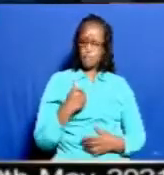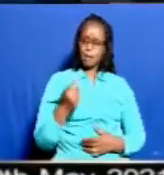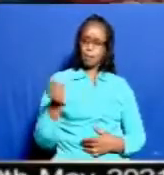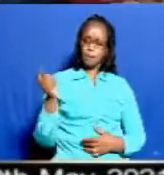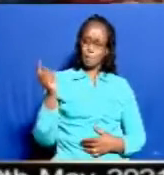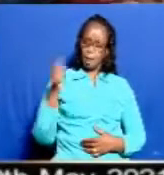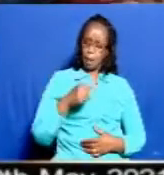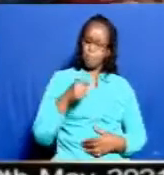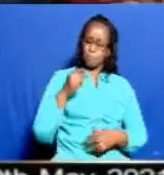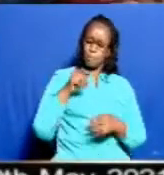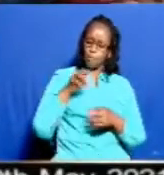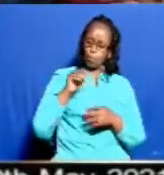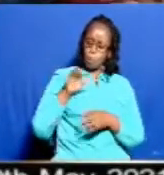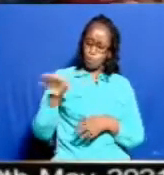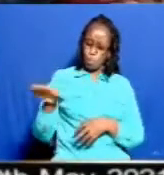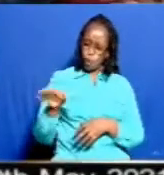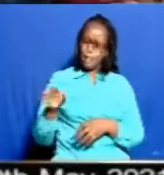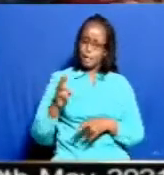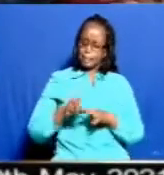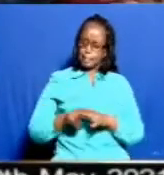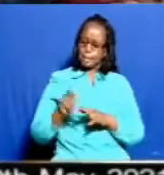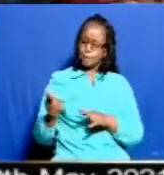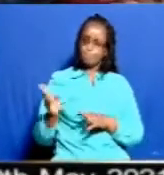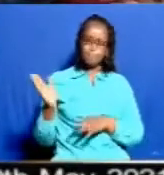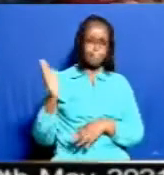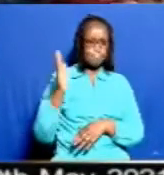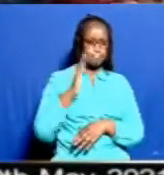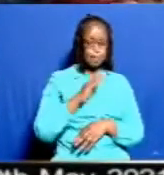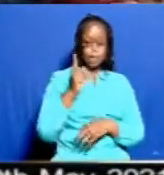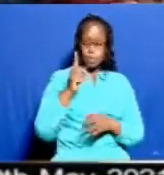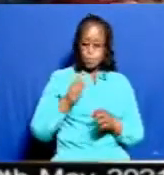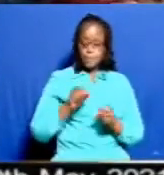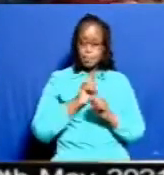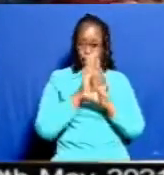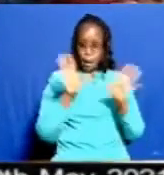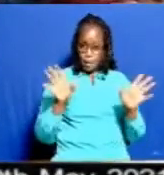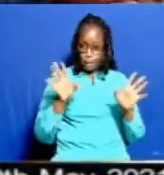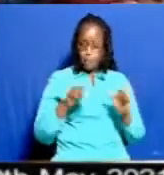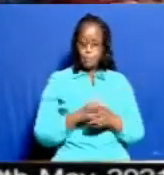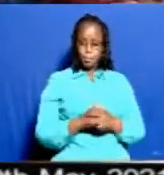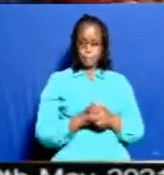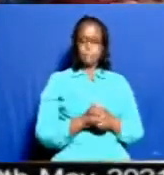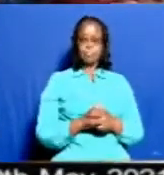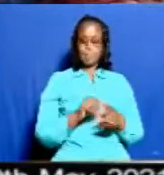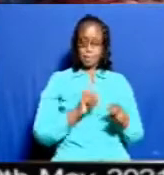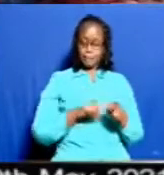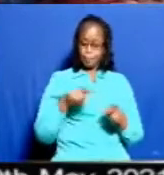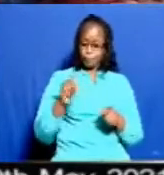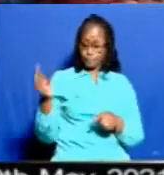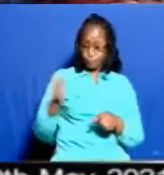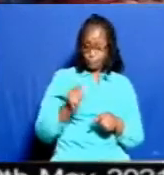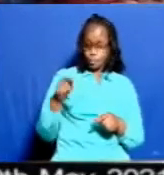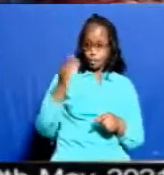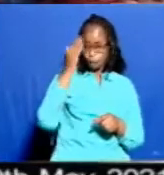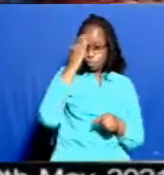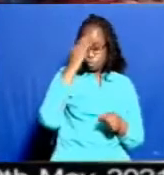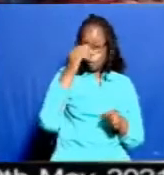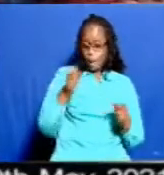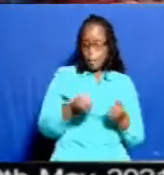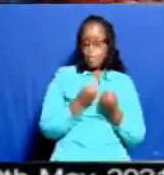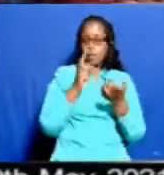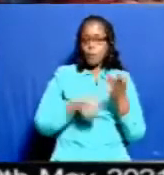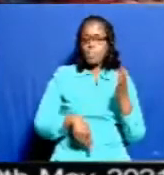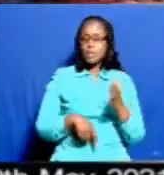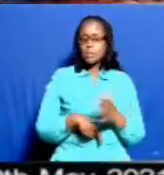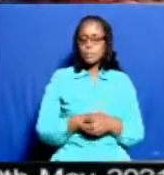just clarify for Honorable Shamala. She was there and she has asked. Well, the time she came, she knows what happened in the morning. And